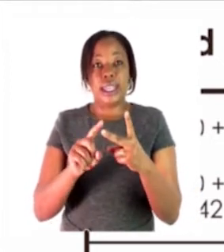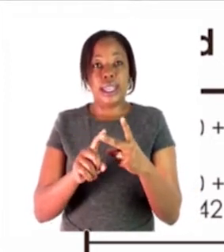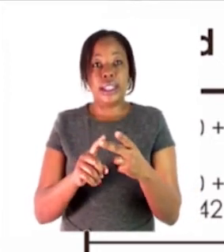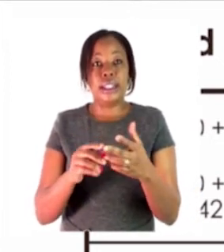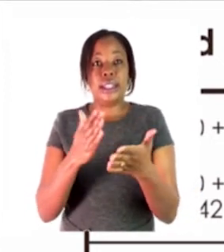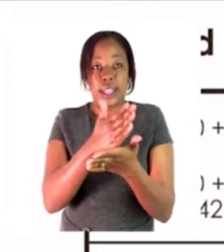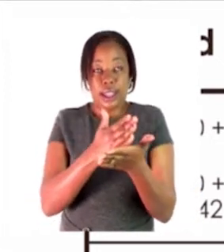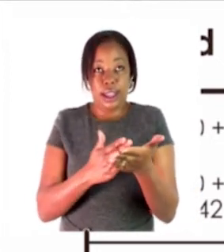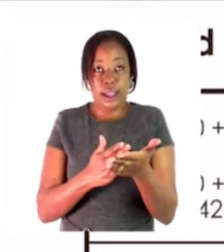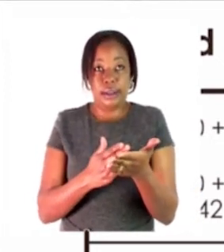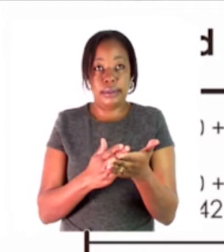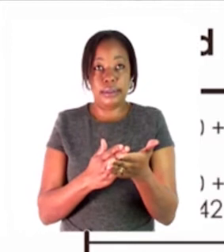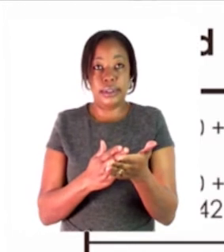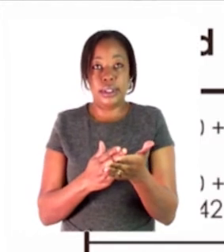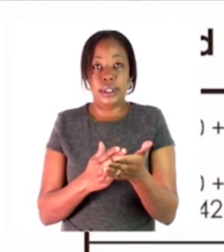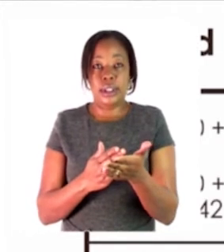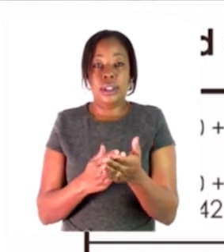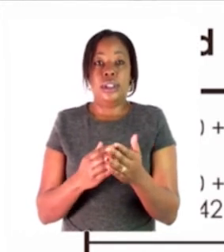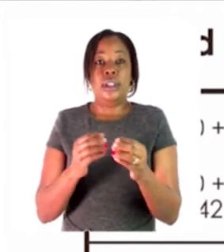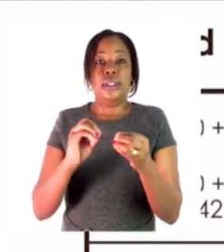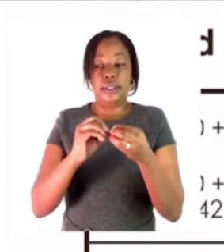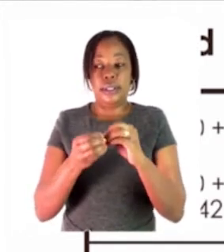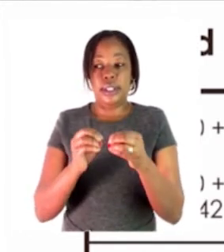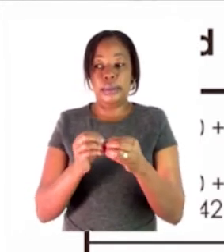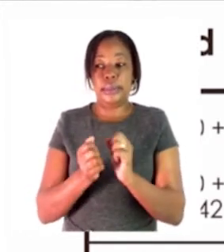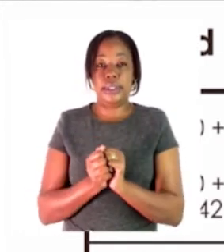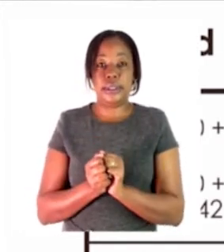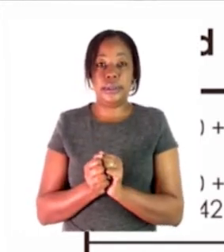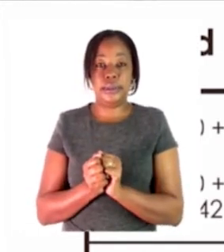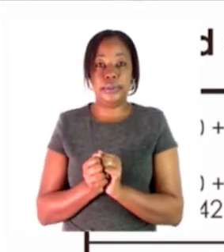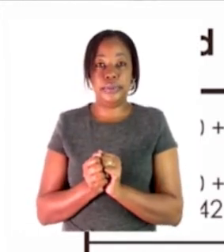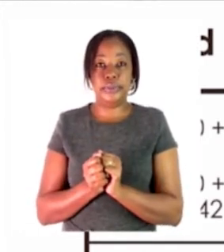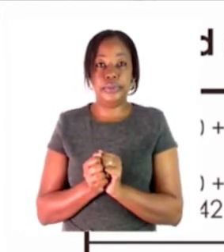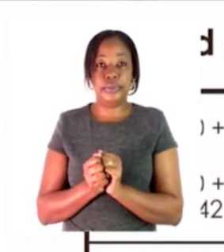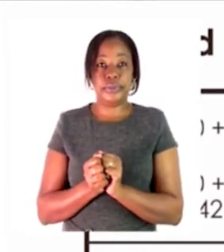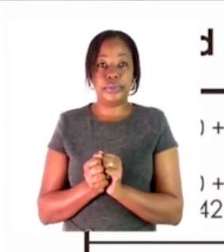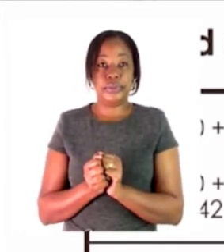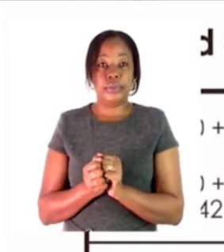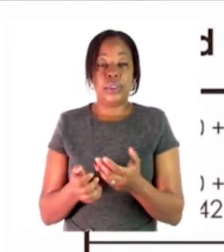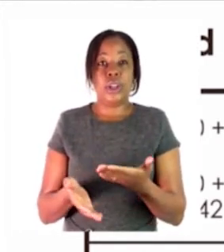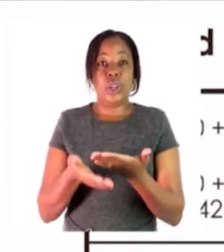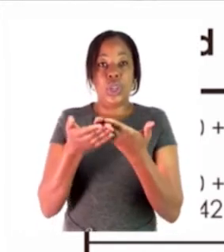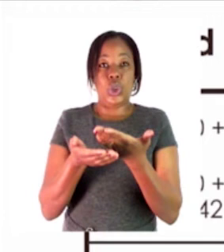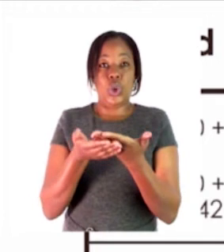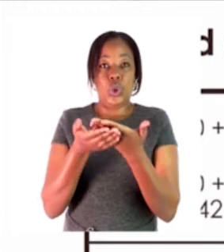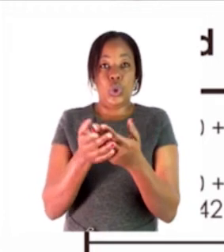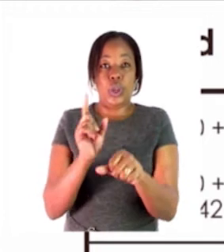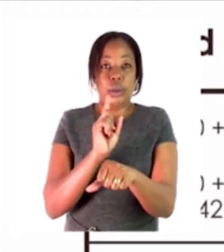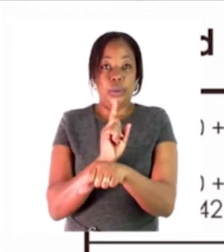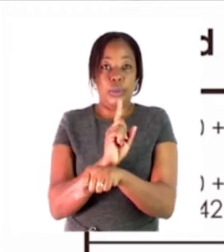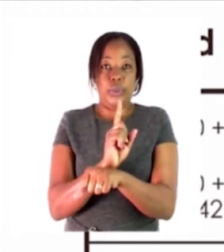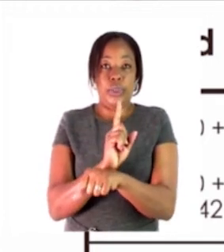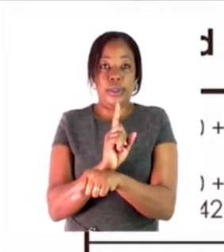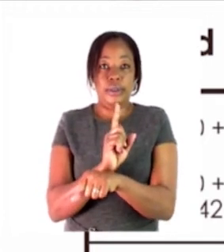is given to us. So I'm going to do with you the first one and the third one. The first block there and the